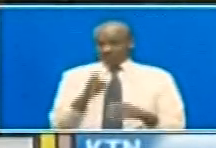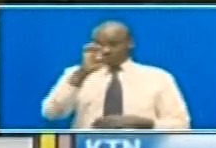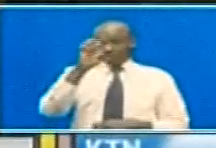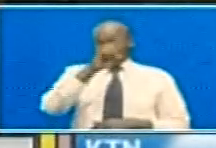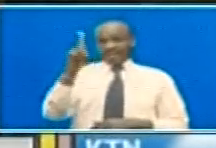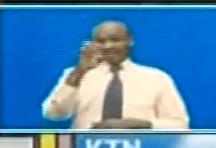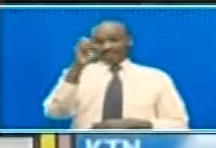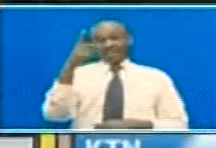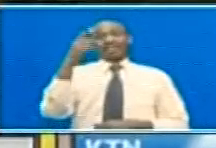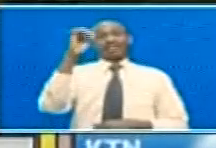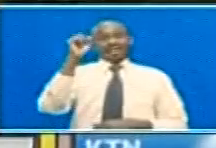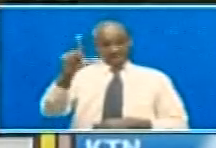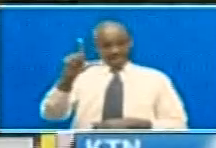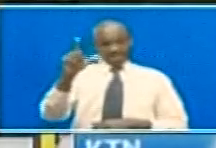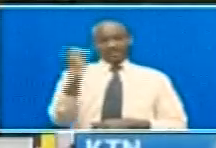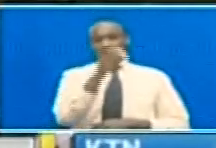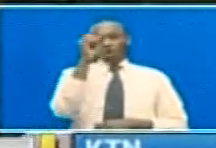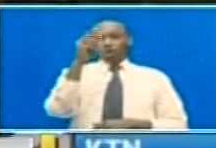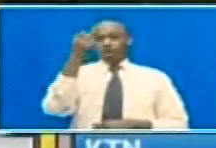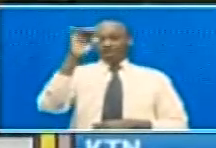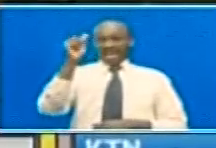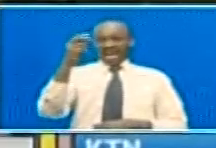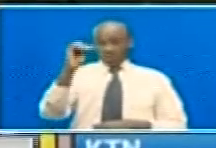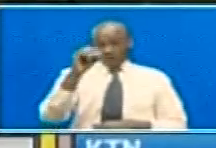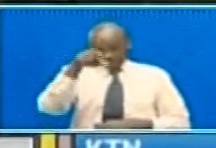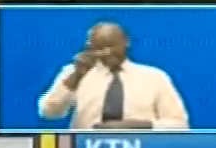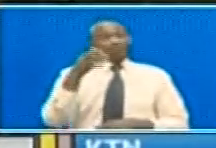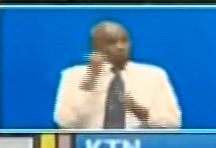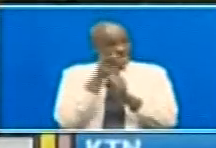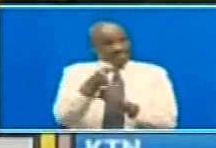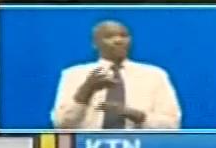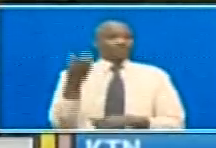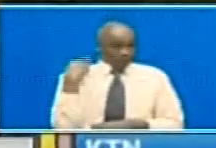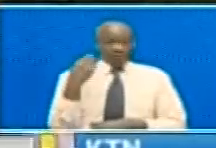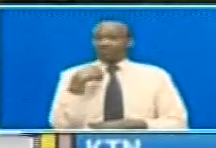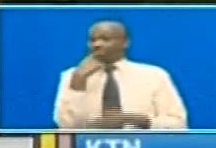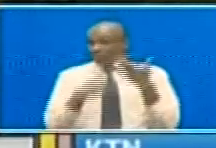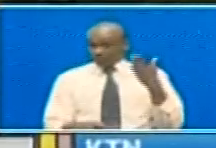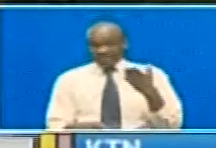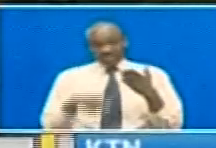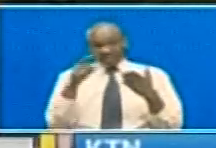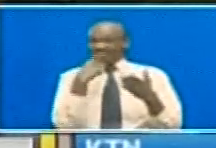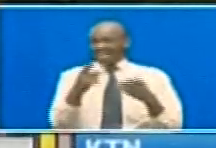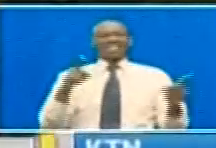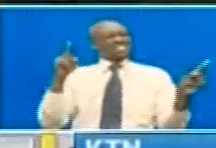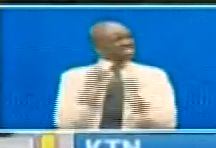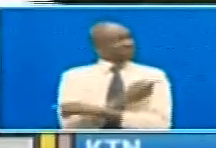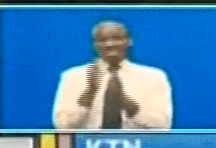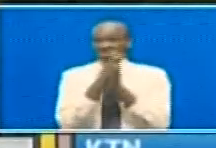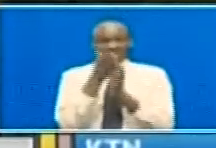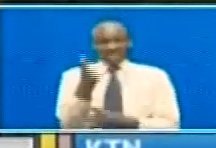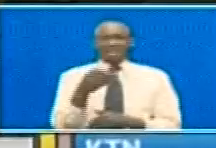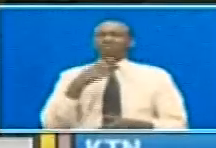who used to work here, and I had a few moments to chat with him, and he brings in a rather different perspective.